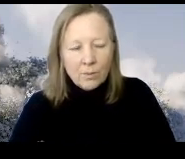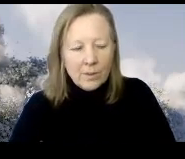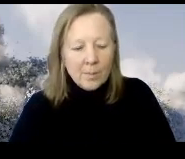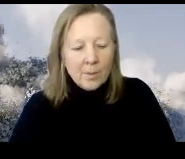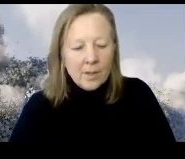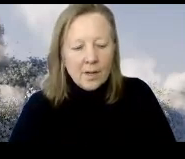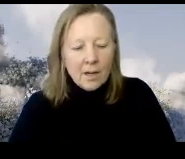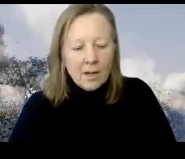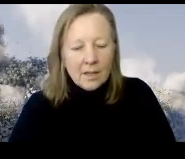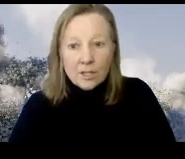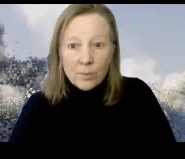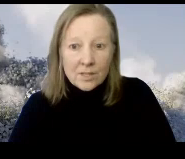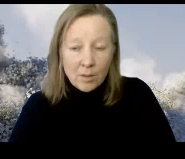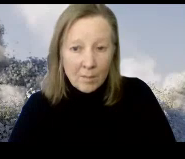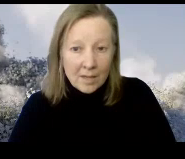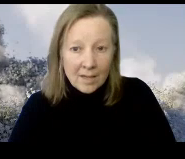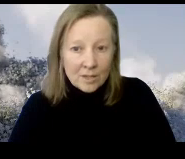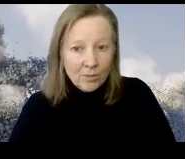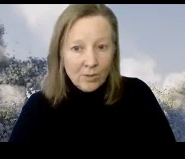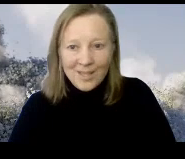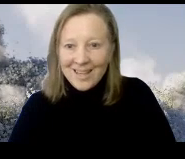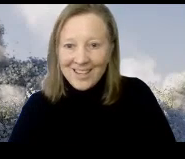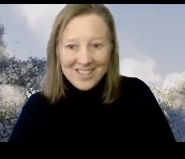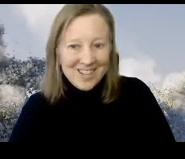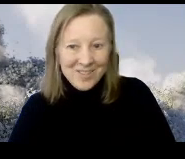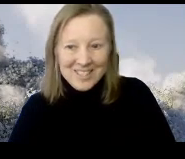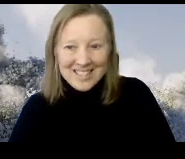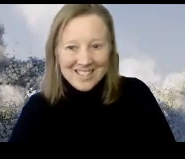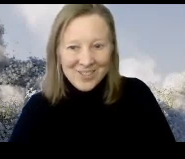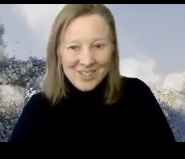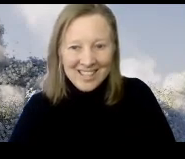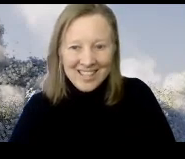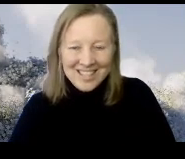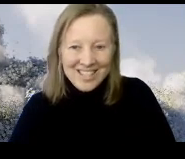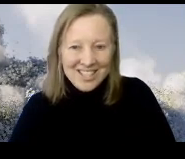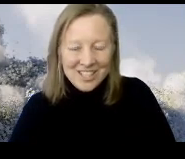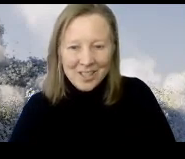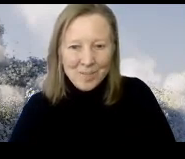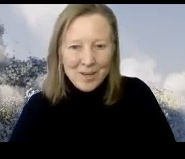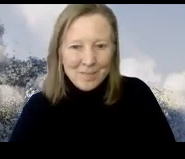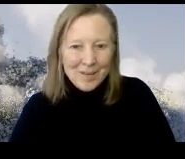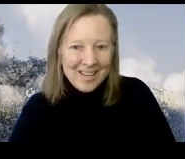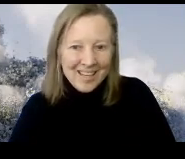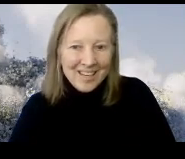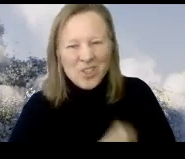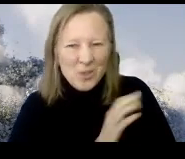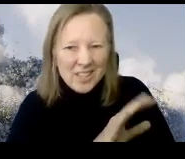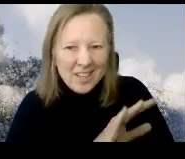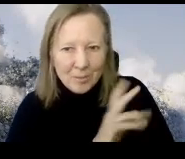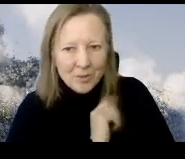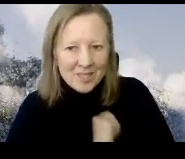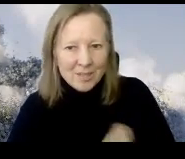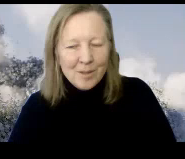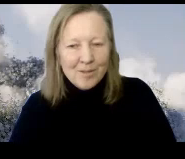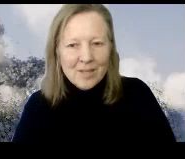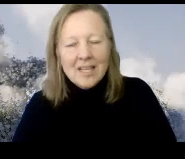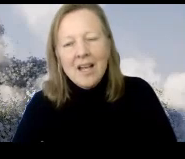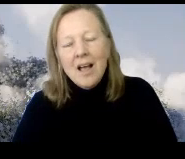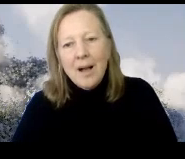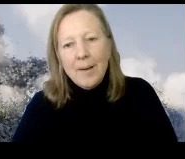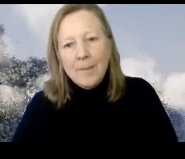if you want to scroll up. The next one is on Monday. So if you could get all your documents into Olga and she can check them by Monday or Tuesday, Tuesday's